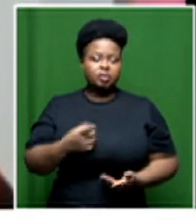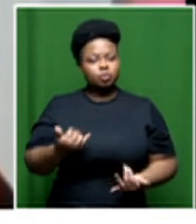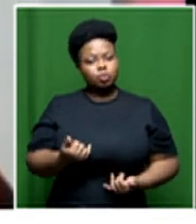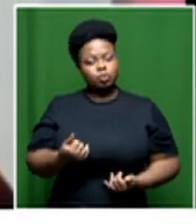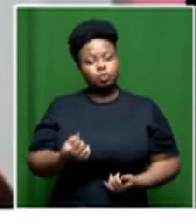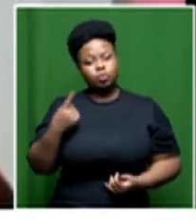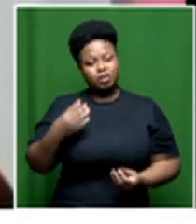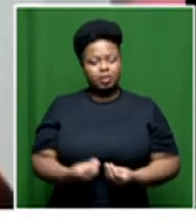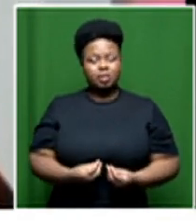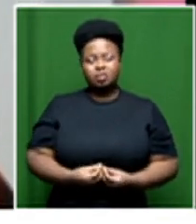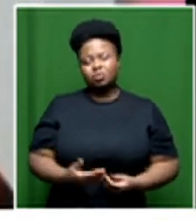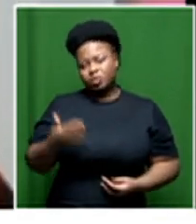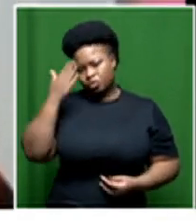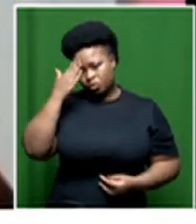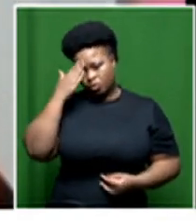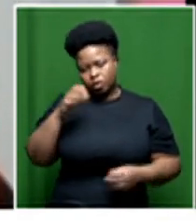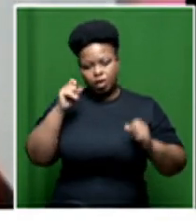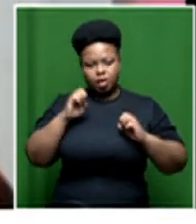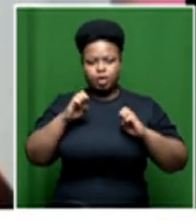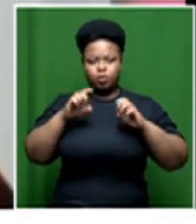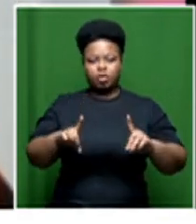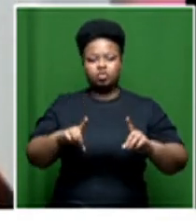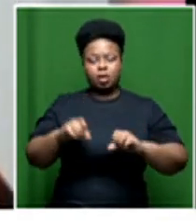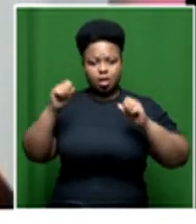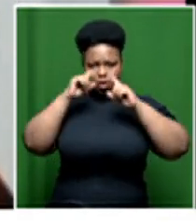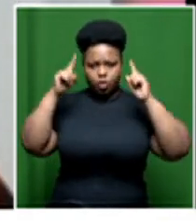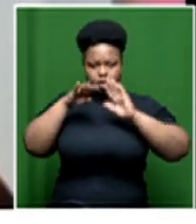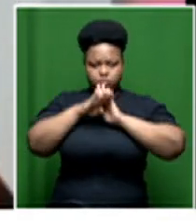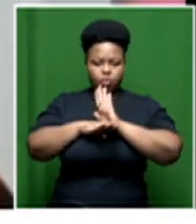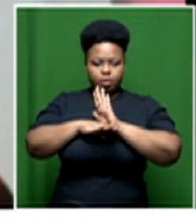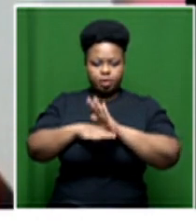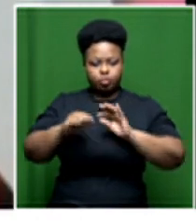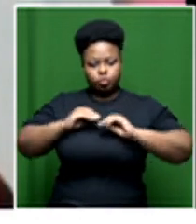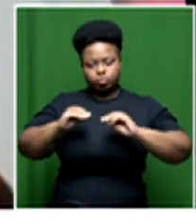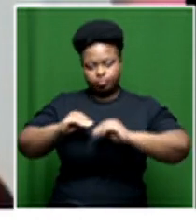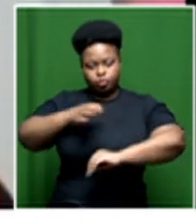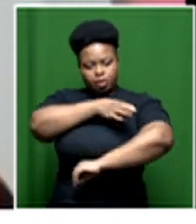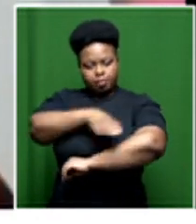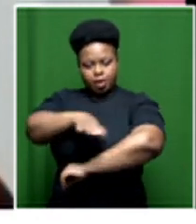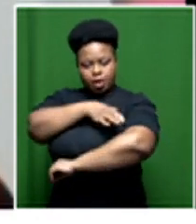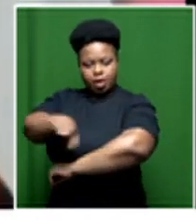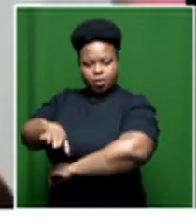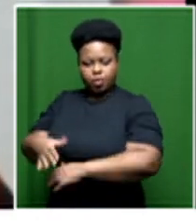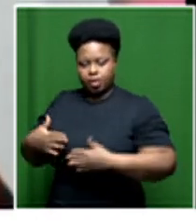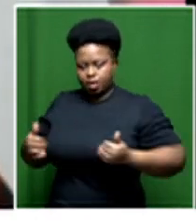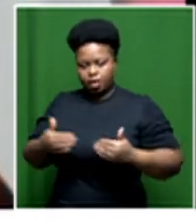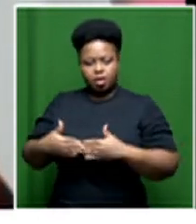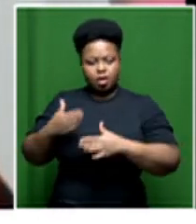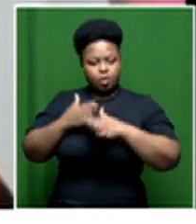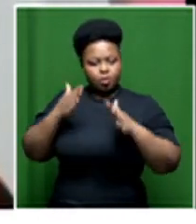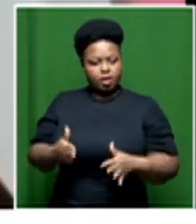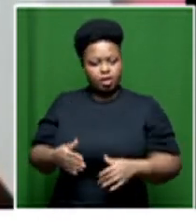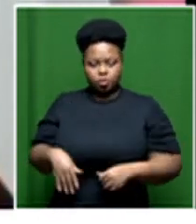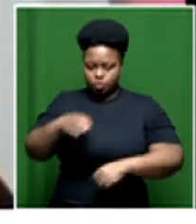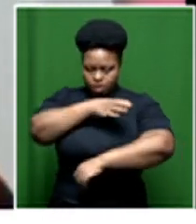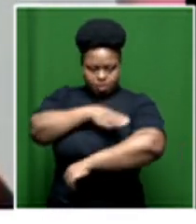for this is the kind of an educational awareness programs that we are driving to empower not only healthcare workers, but the